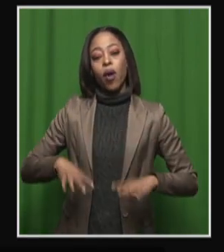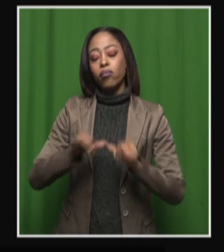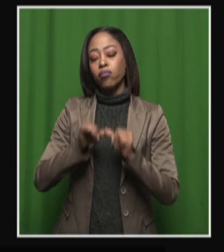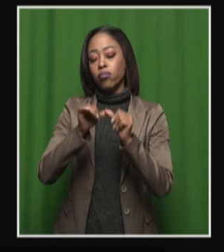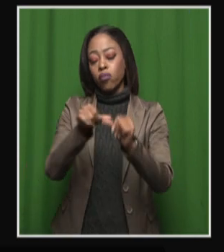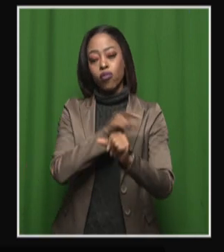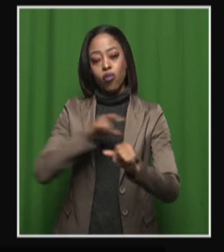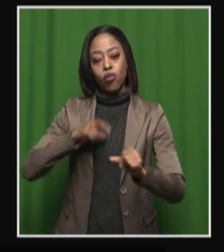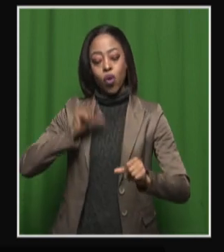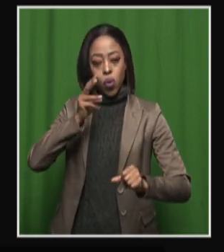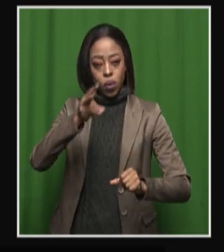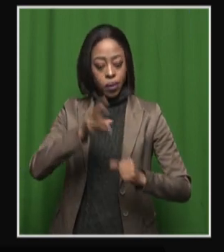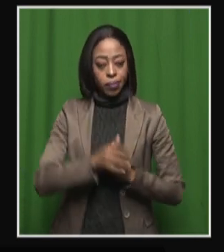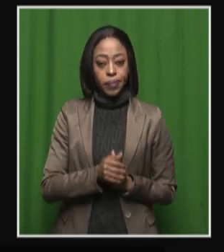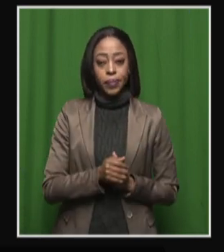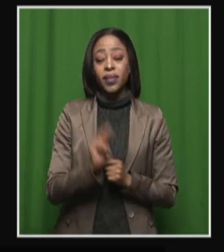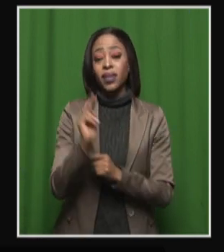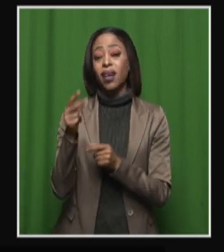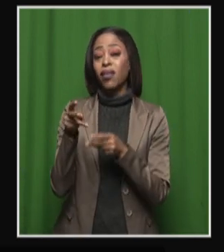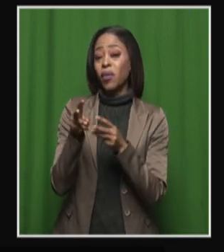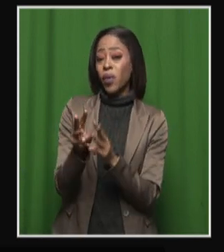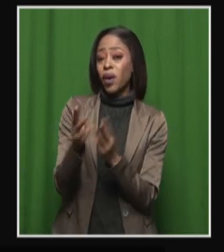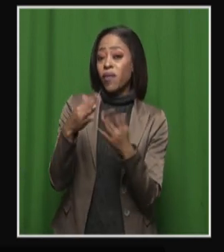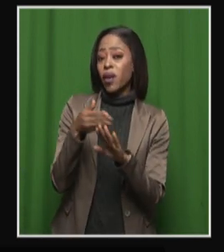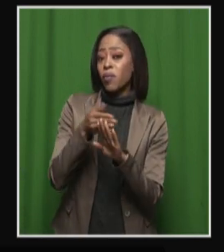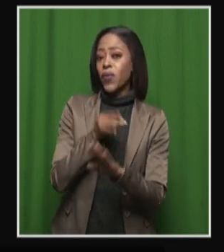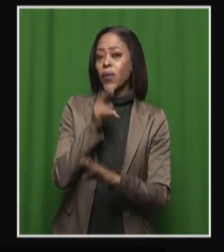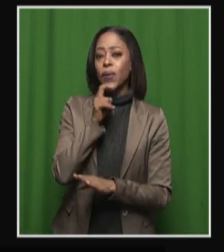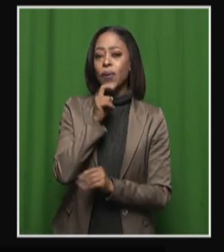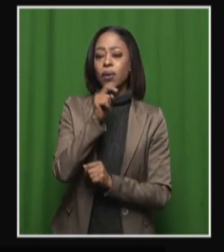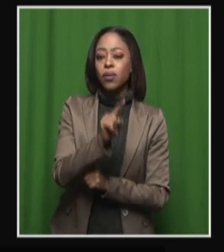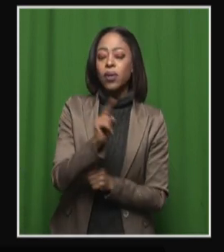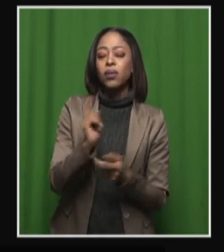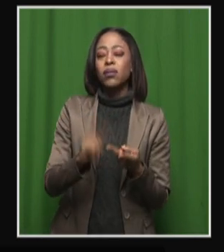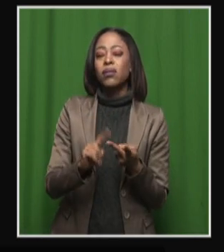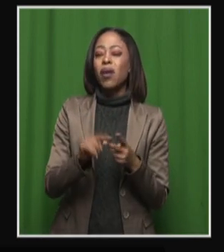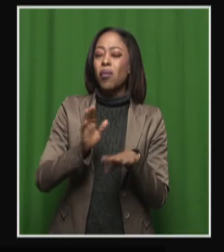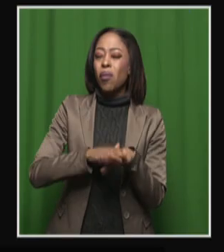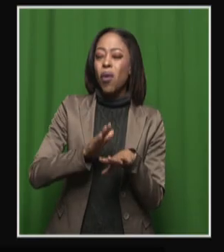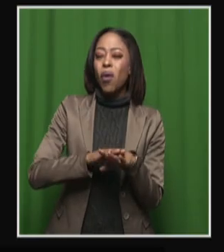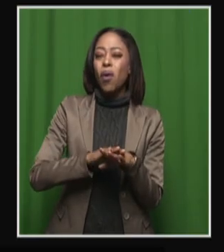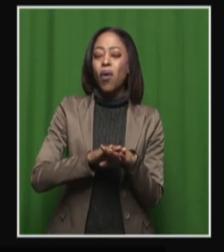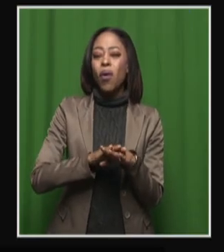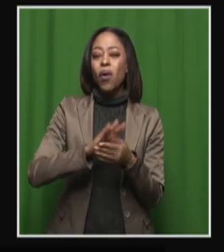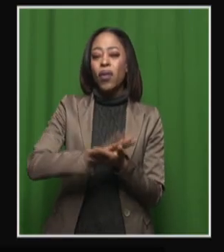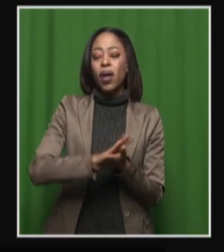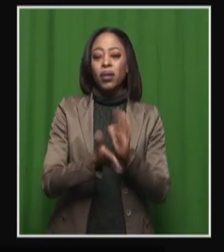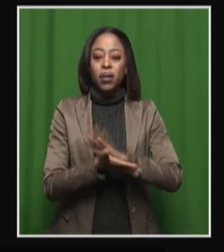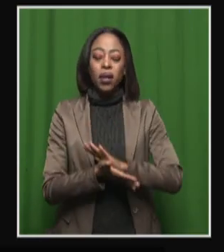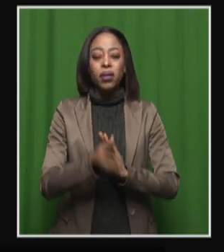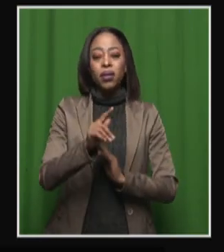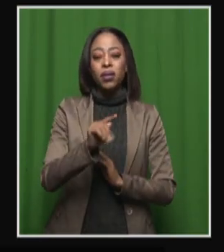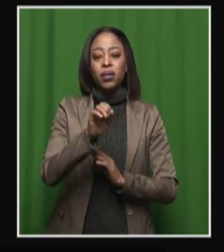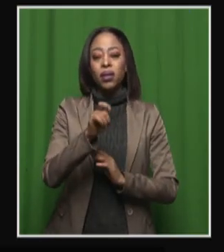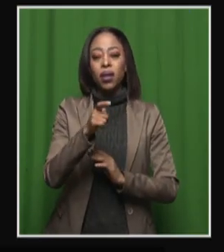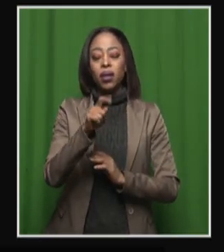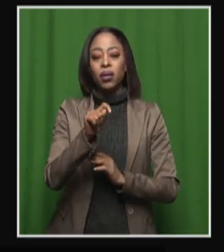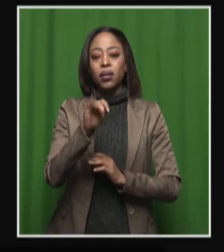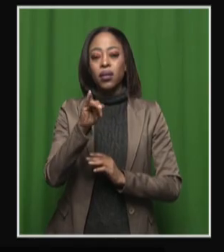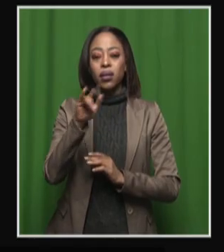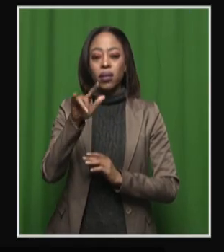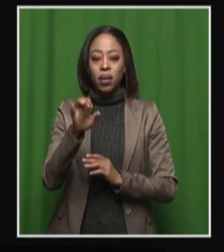longer. Other methods that I've used previously are more other tactile stuff that like beading or